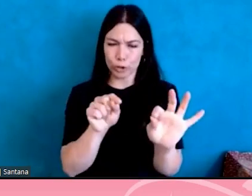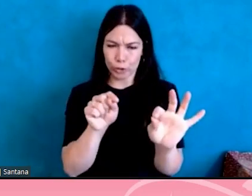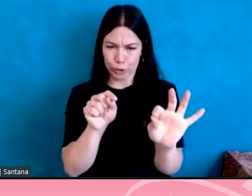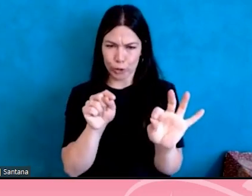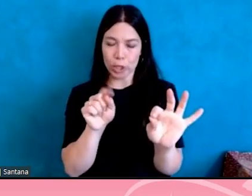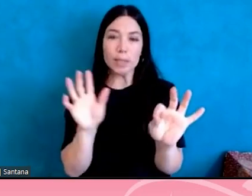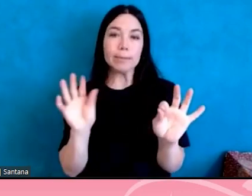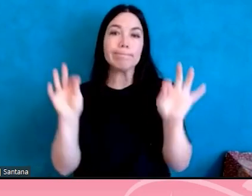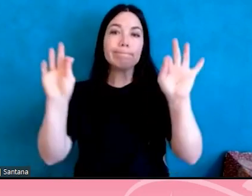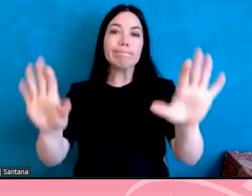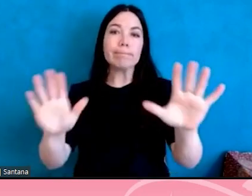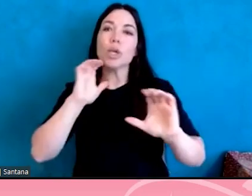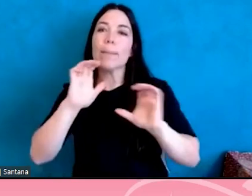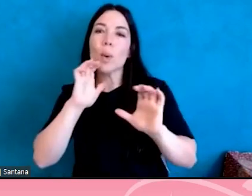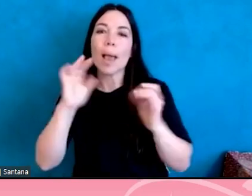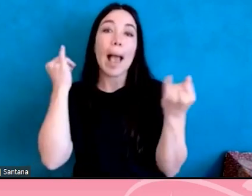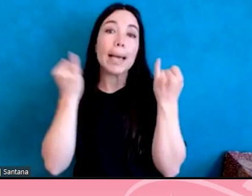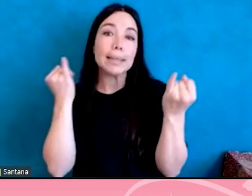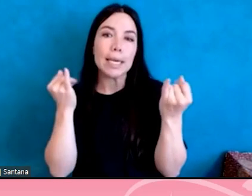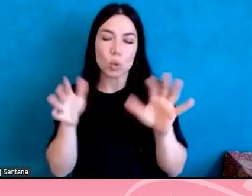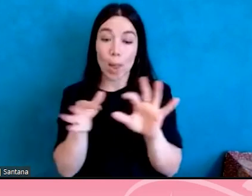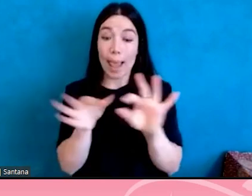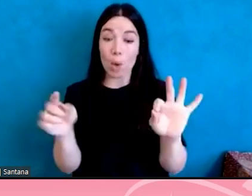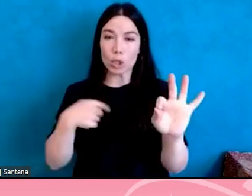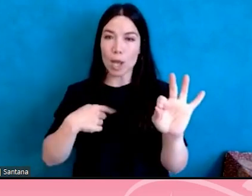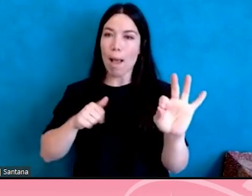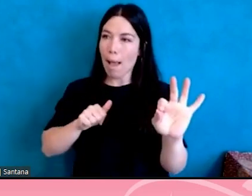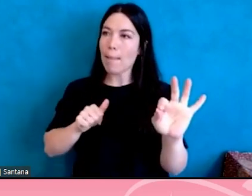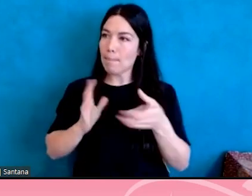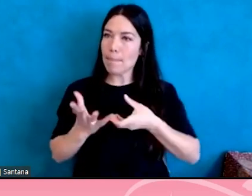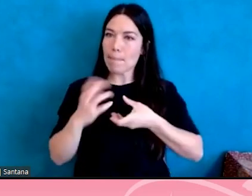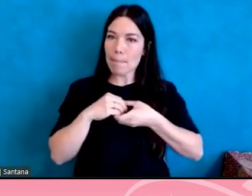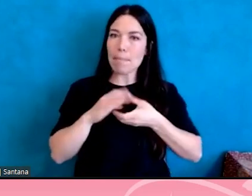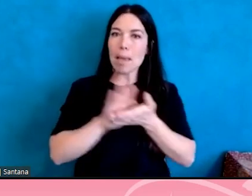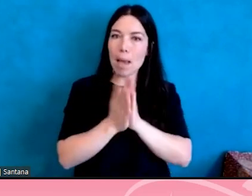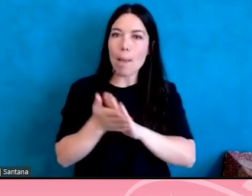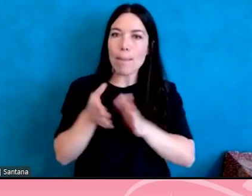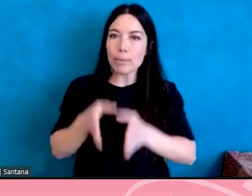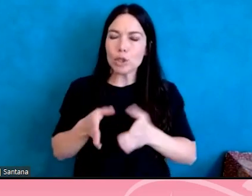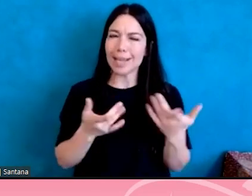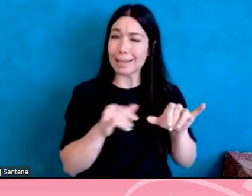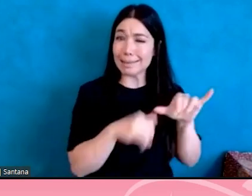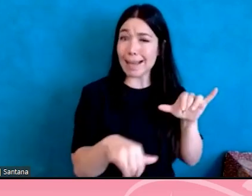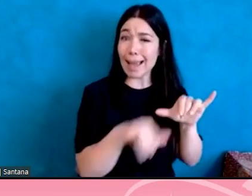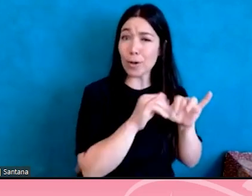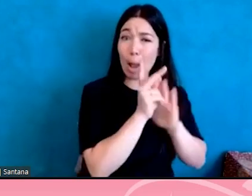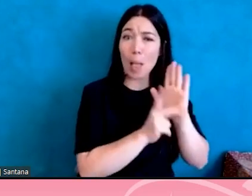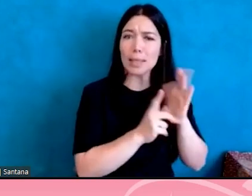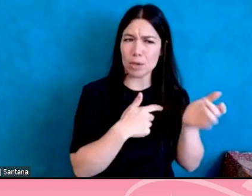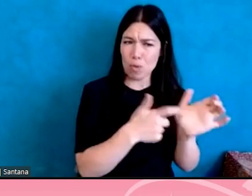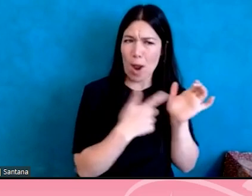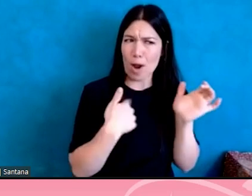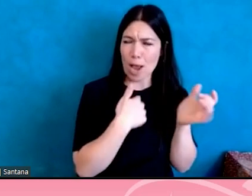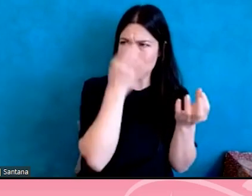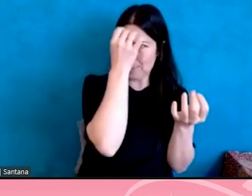to be a person, standardized language policies require you to think about language in a particular way. The idea of